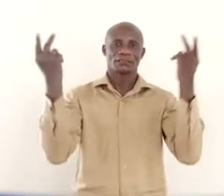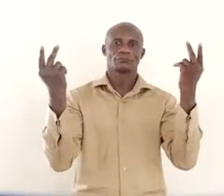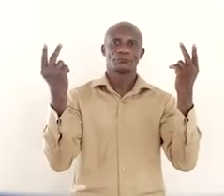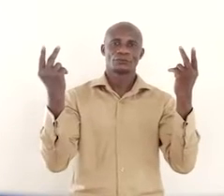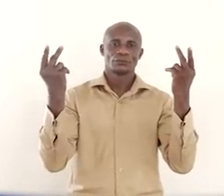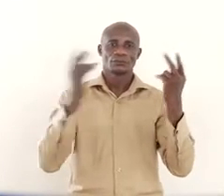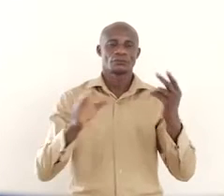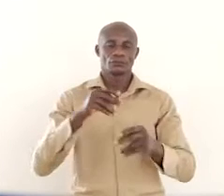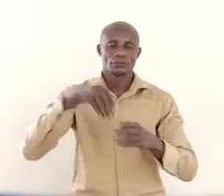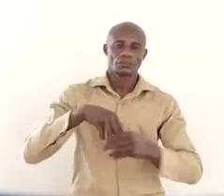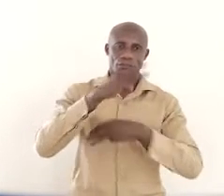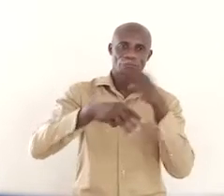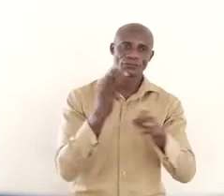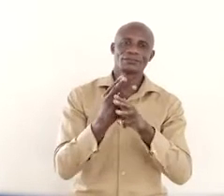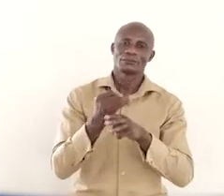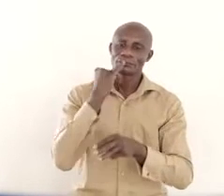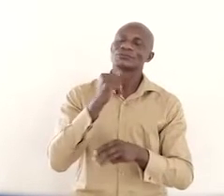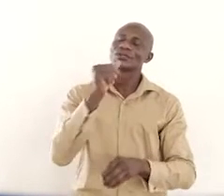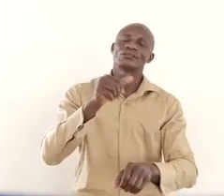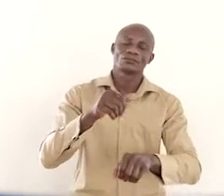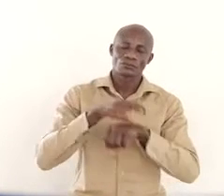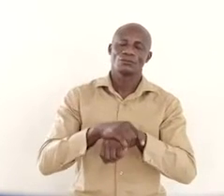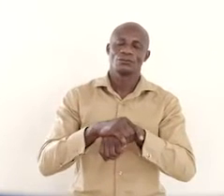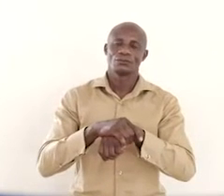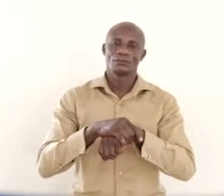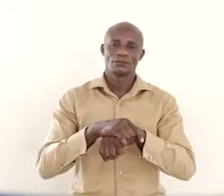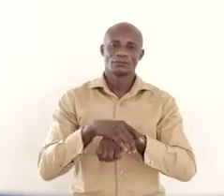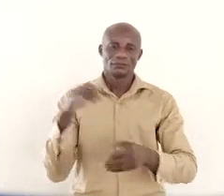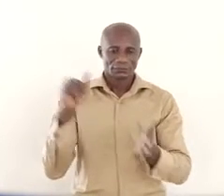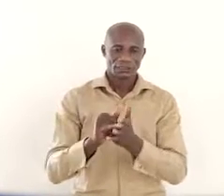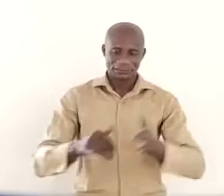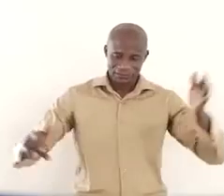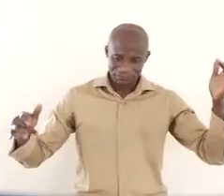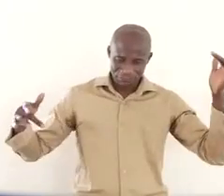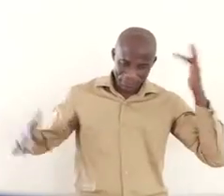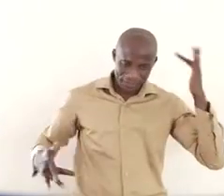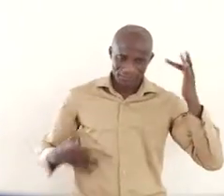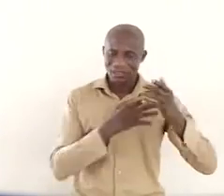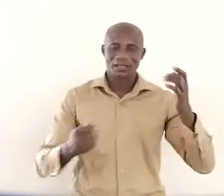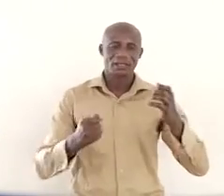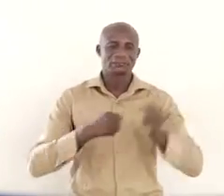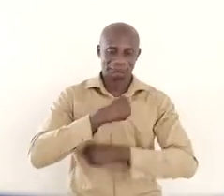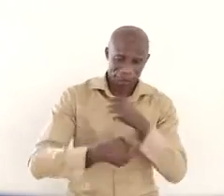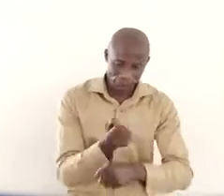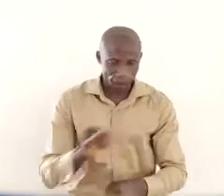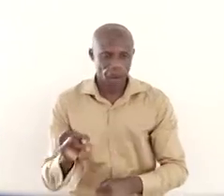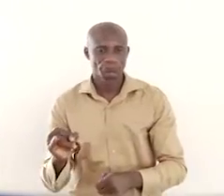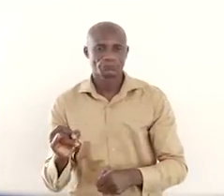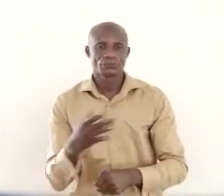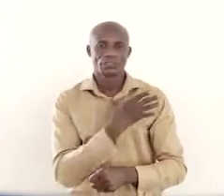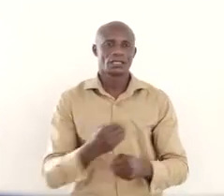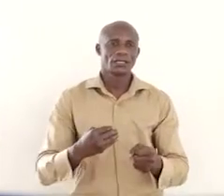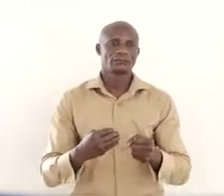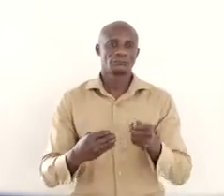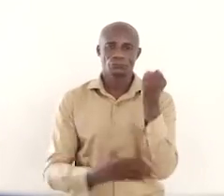triumph of evil in the world is only a mirage. That the pains and agonies and the sufferings